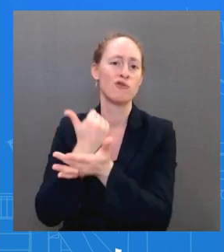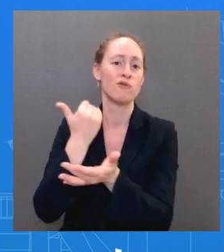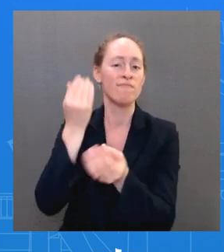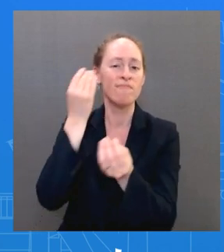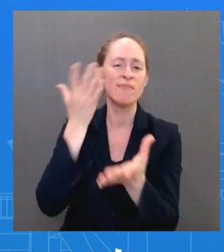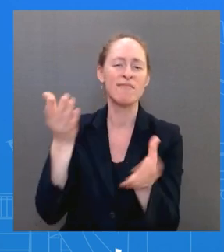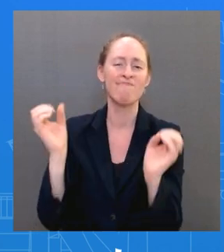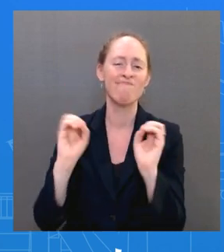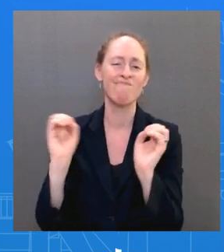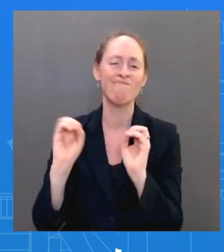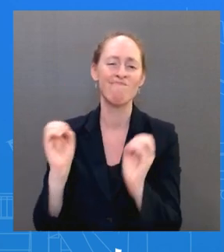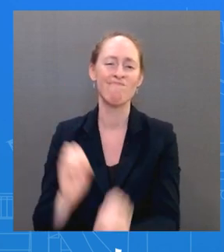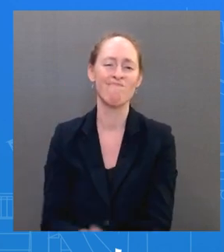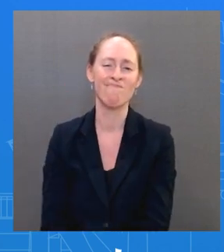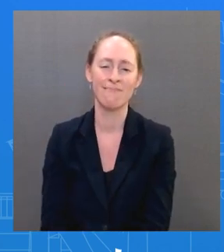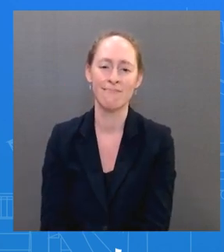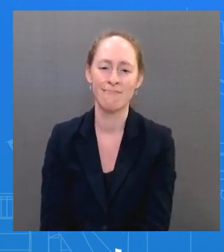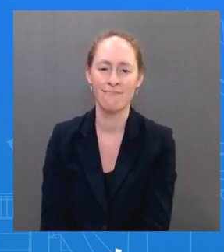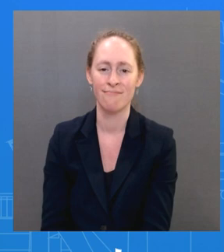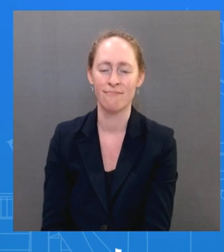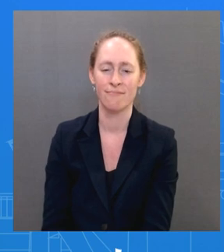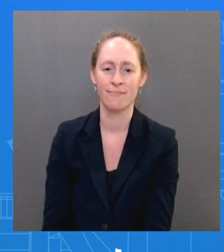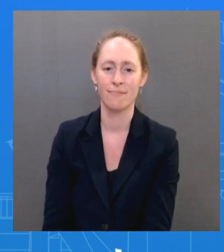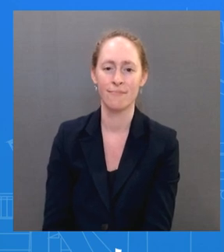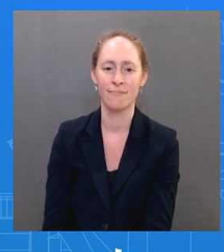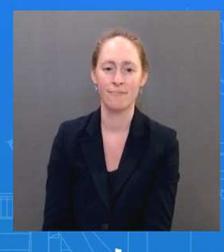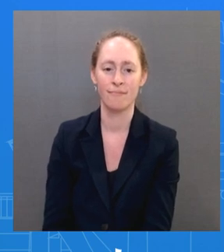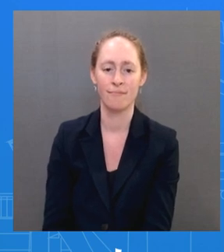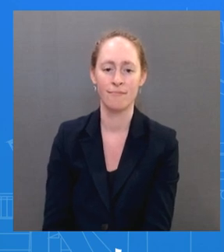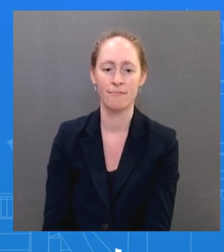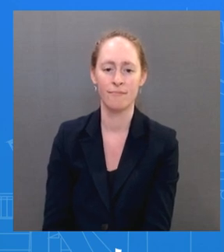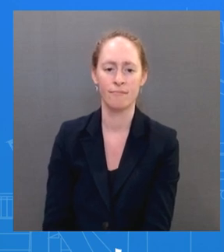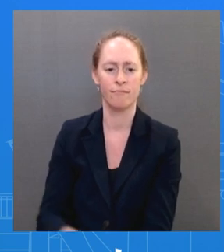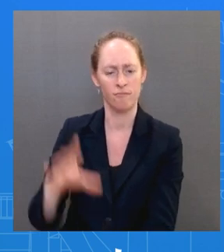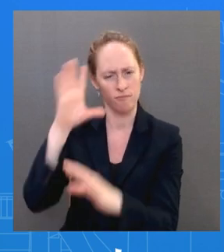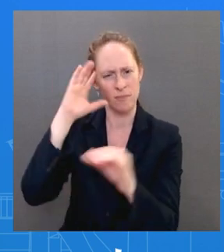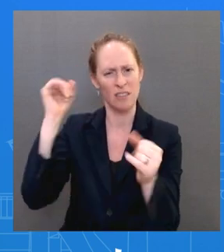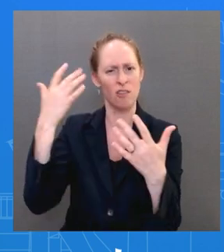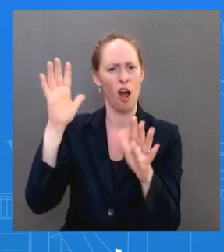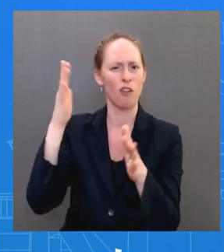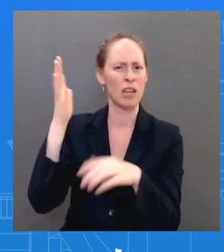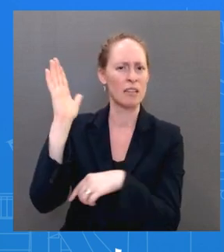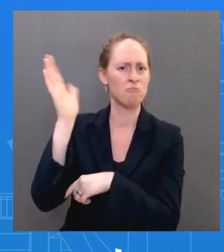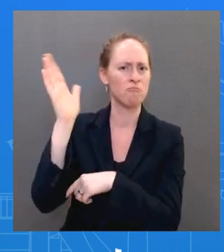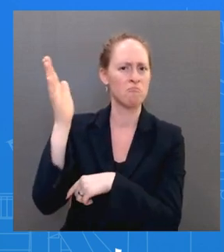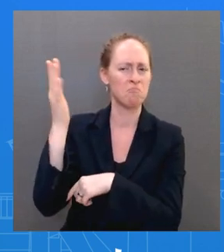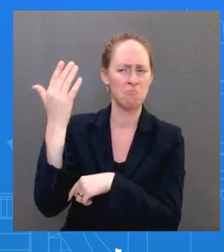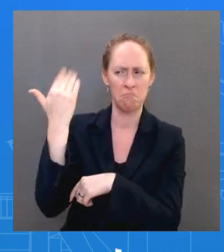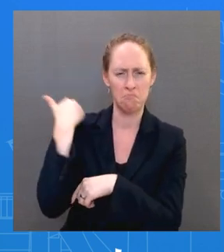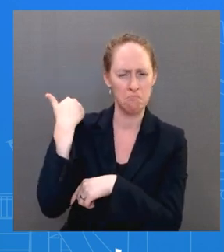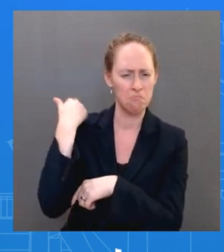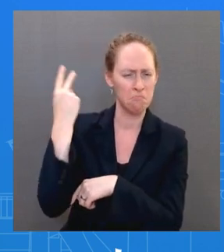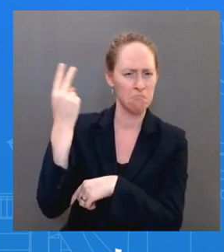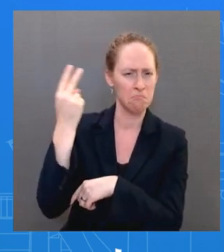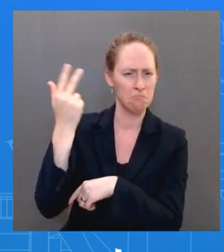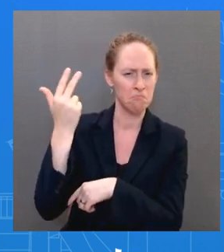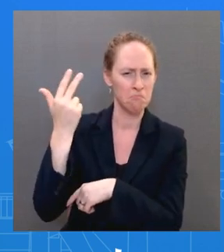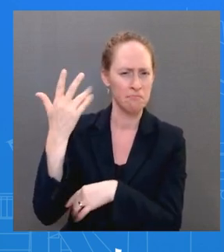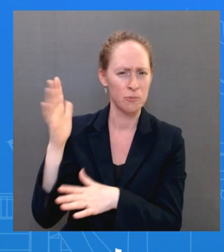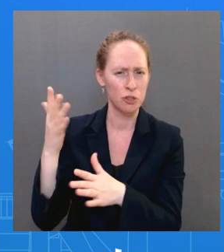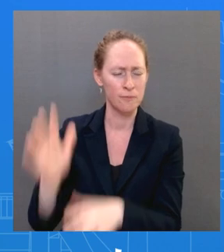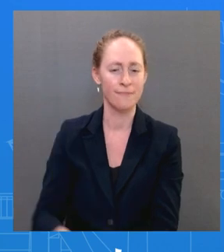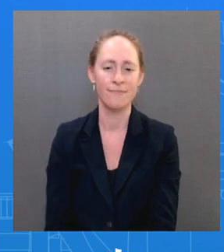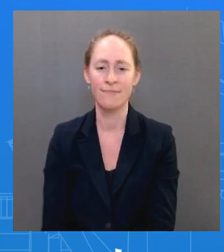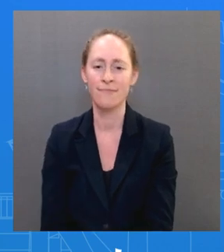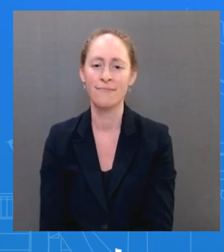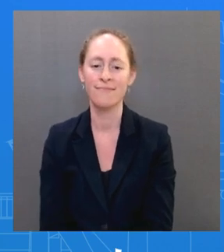ago, and his words was he's expected to speak to him in the next 10 days.